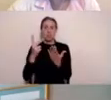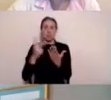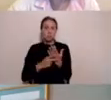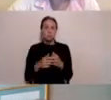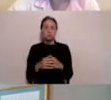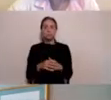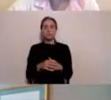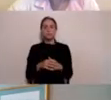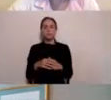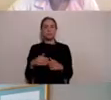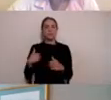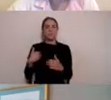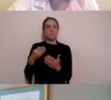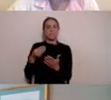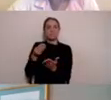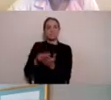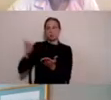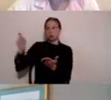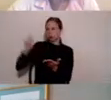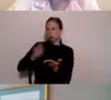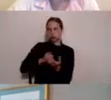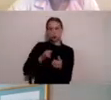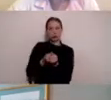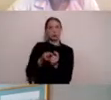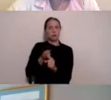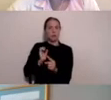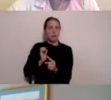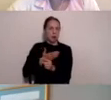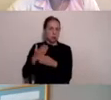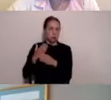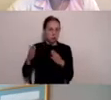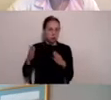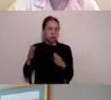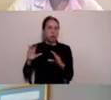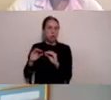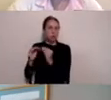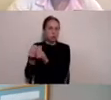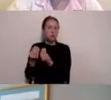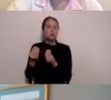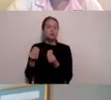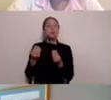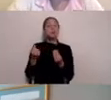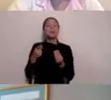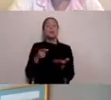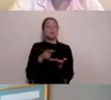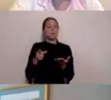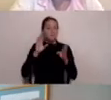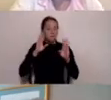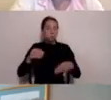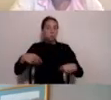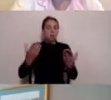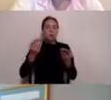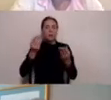We have sponsorships from our partners, but they're really focused on providing information and